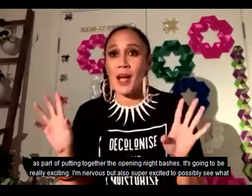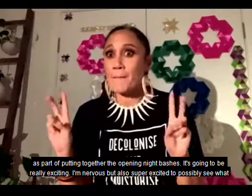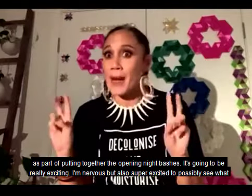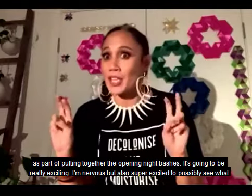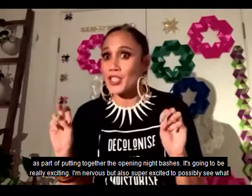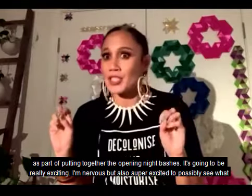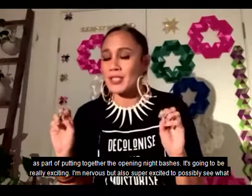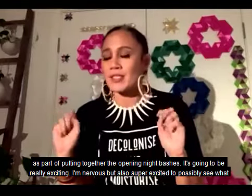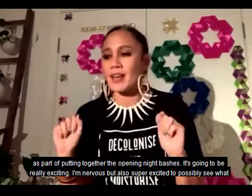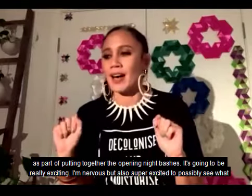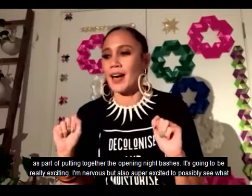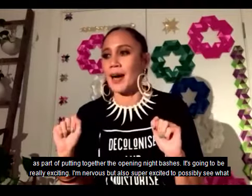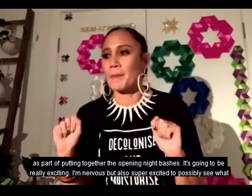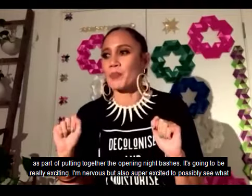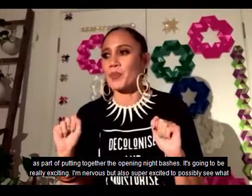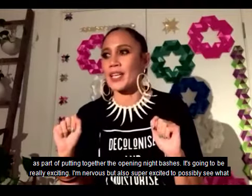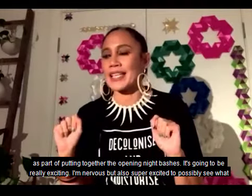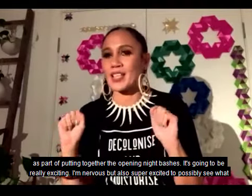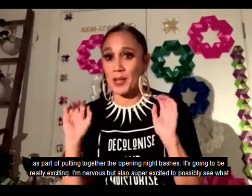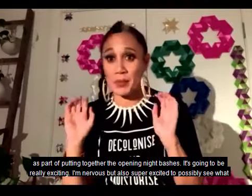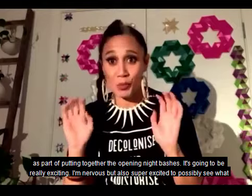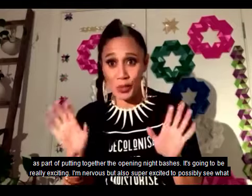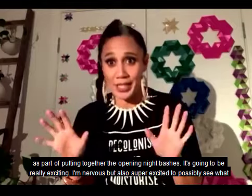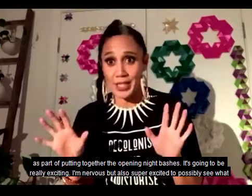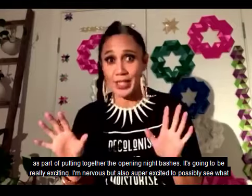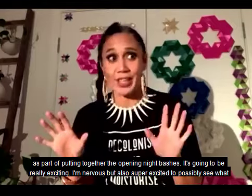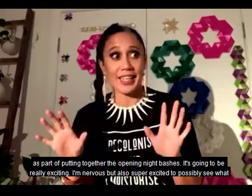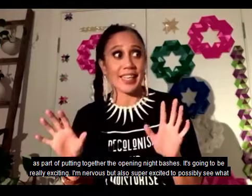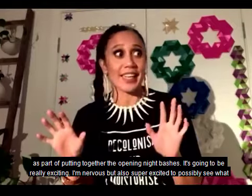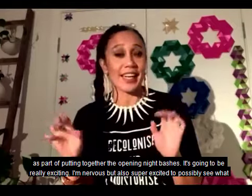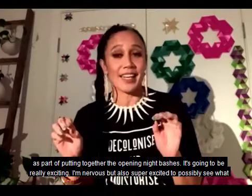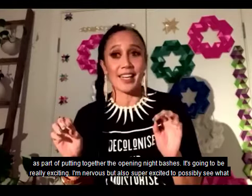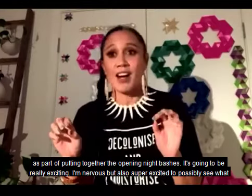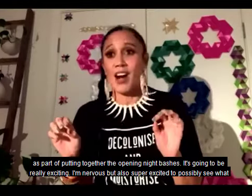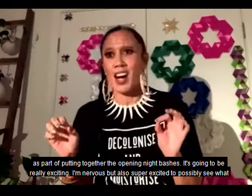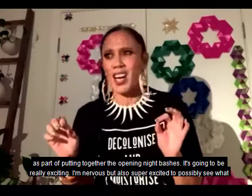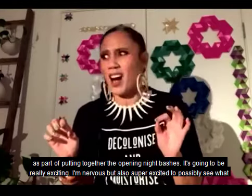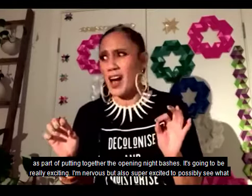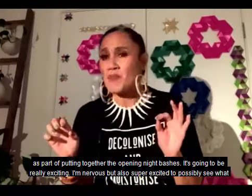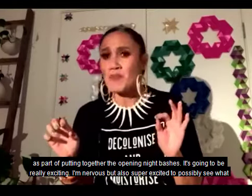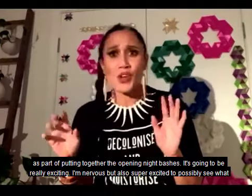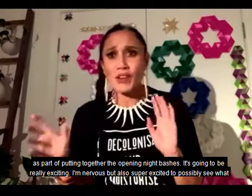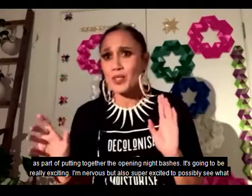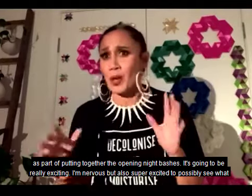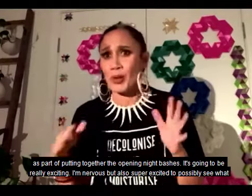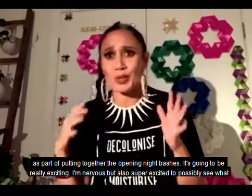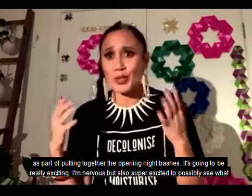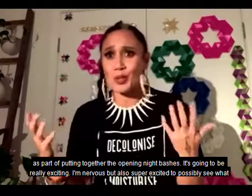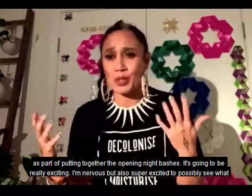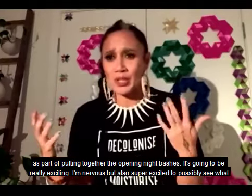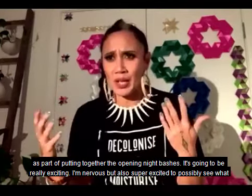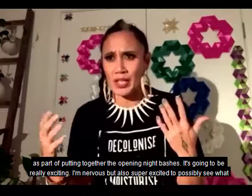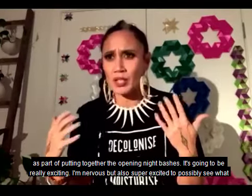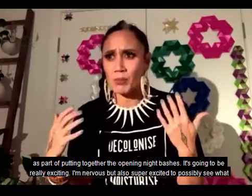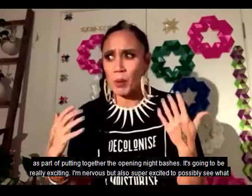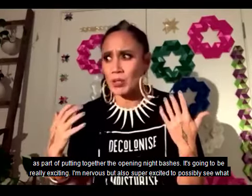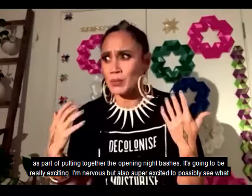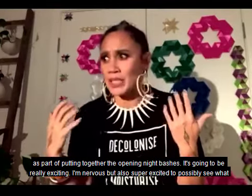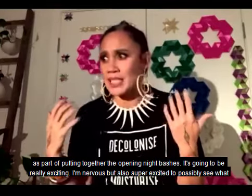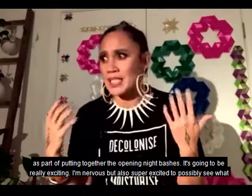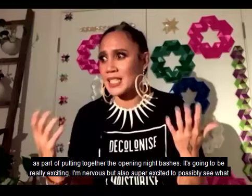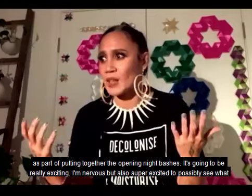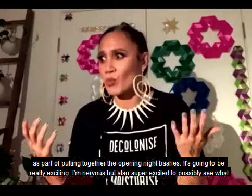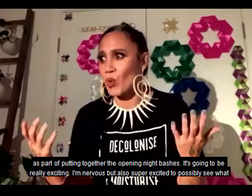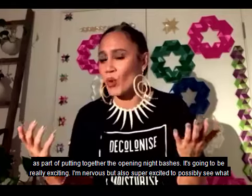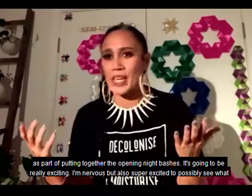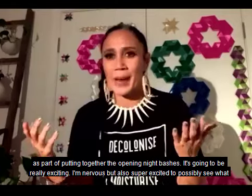opening night bashes. It's going to be really exciting. I'm nervous, but also super excited to